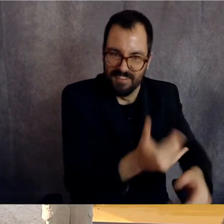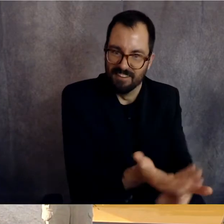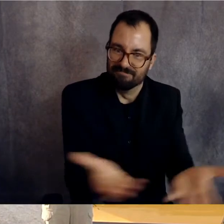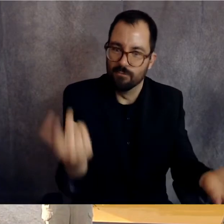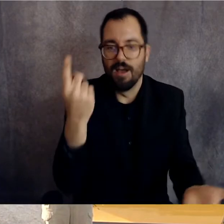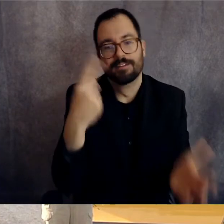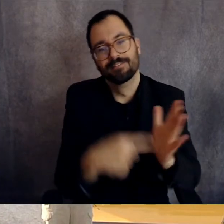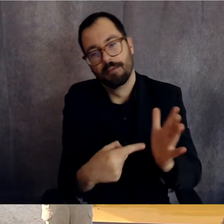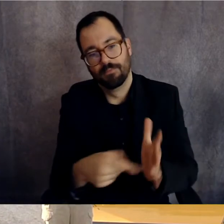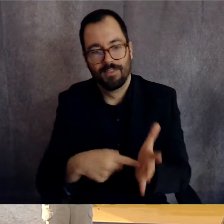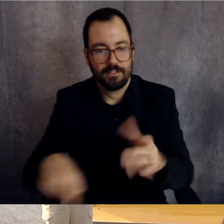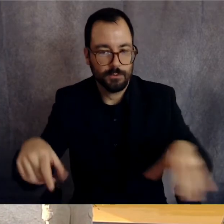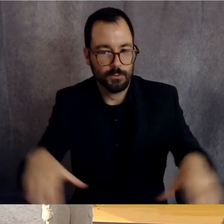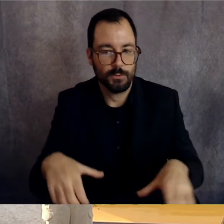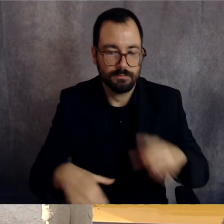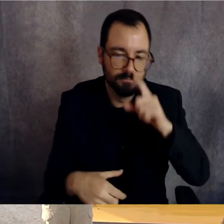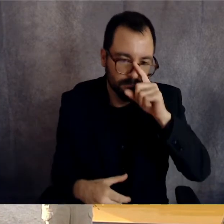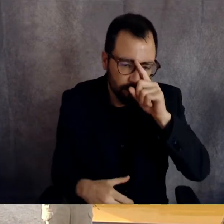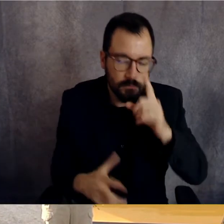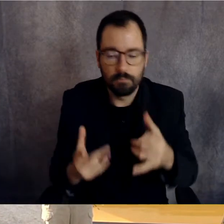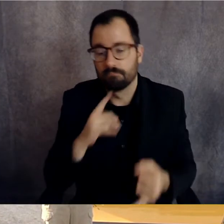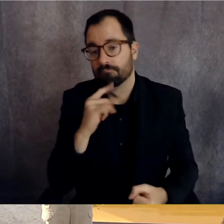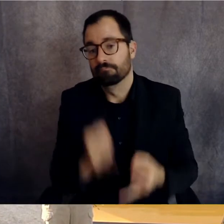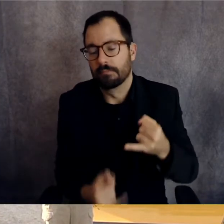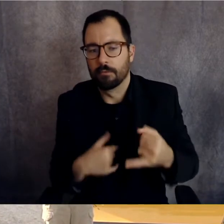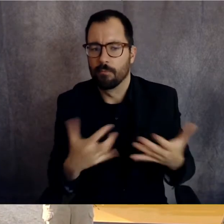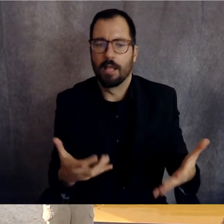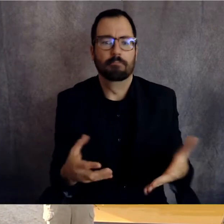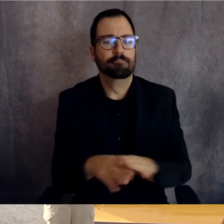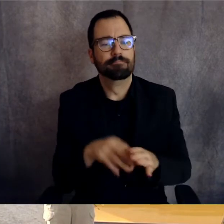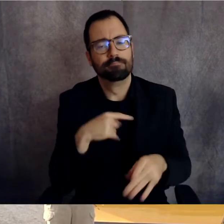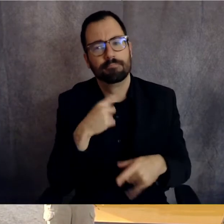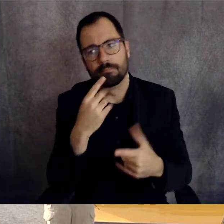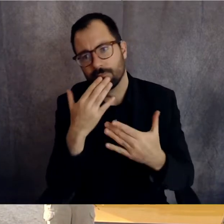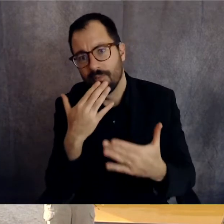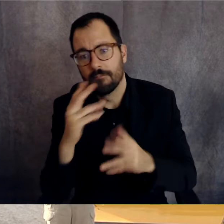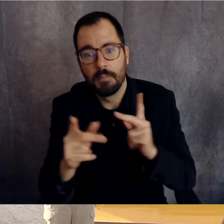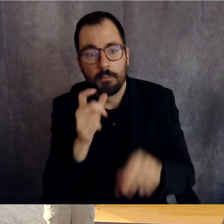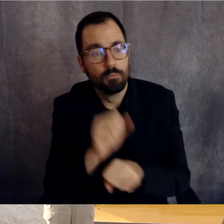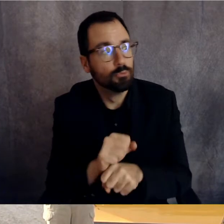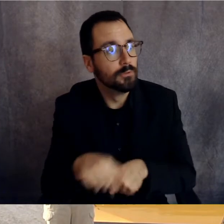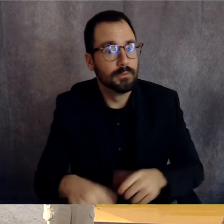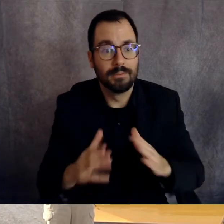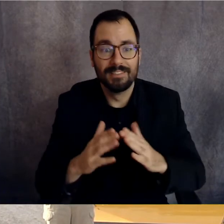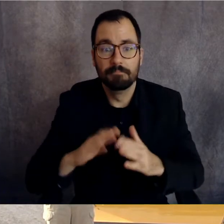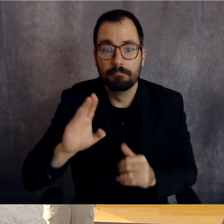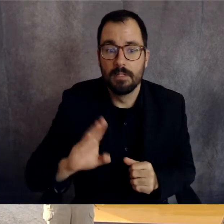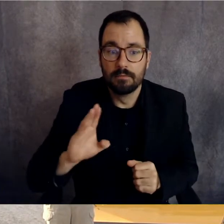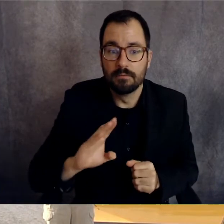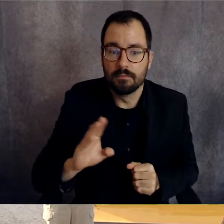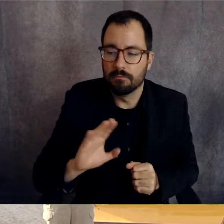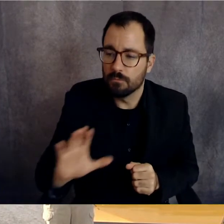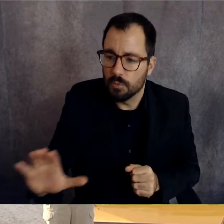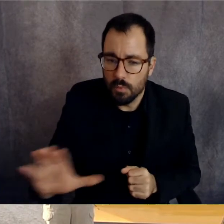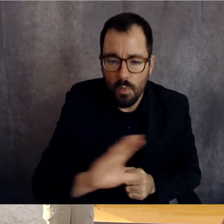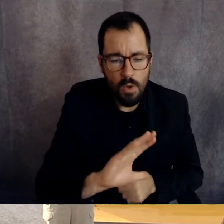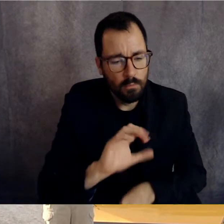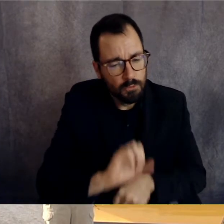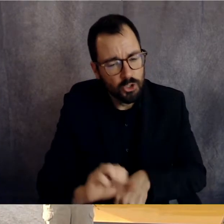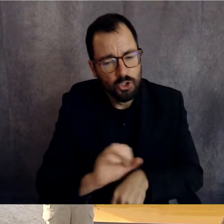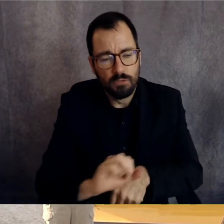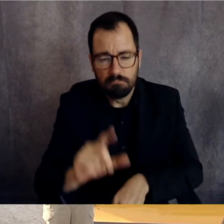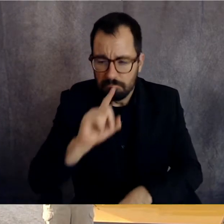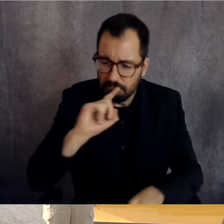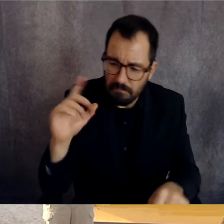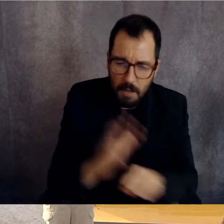Sheila Dillon, I just want to say one last thing. I'm grateful for all the city employees. I'm grateful for your work. I'm grateful for your